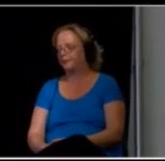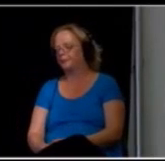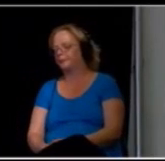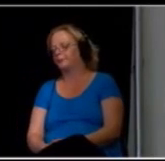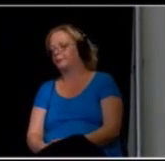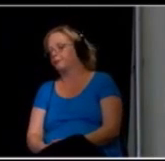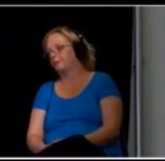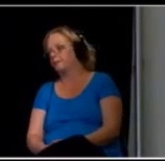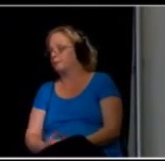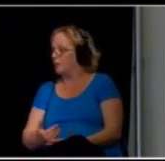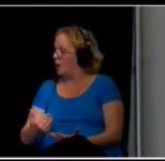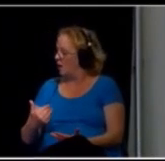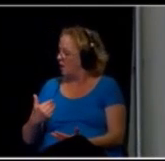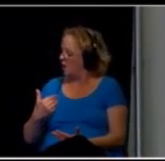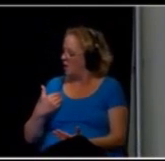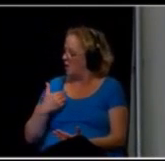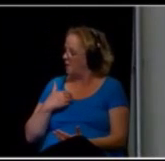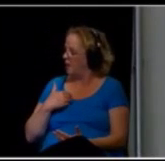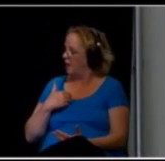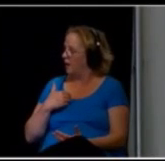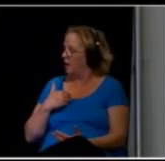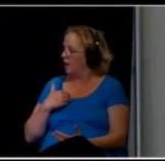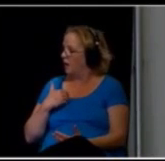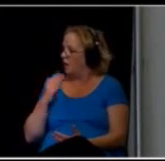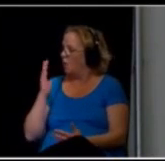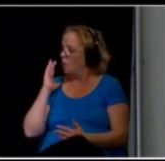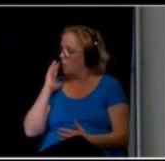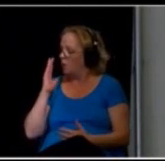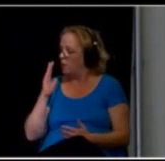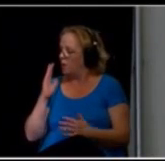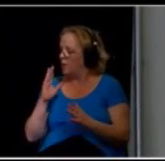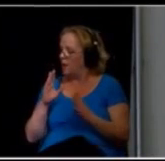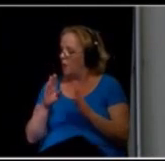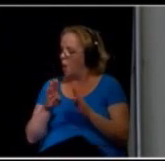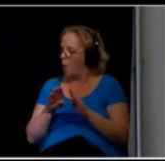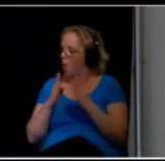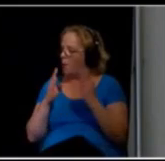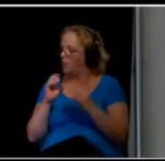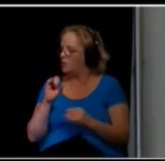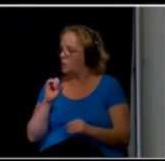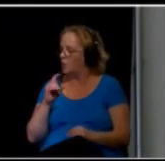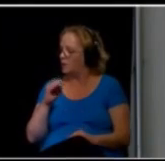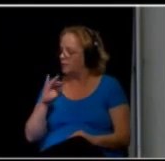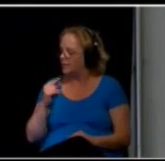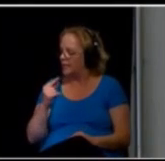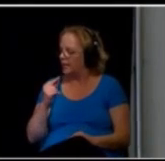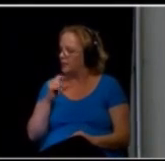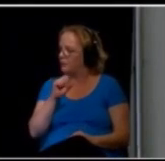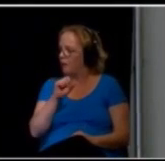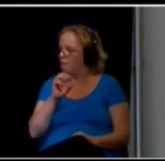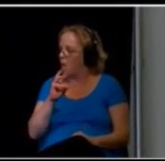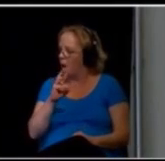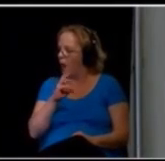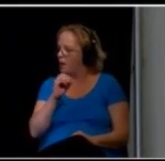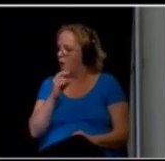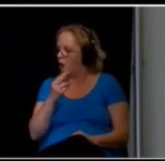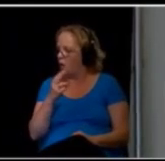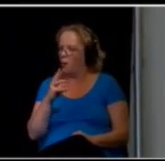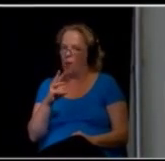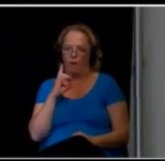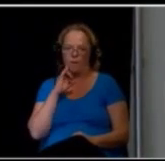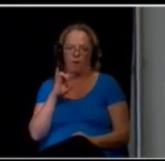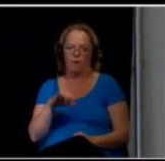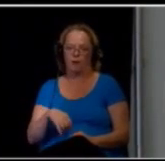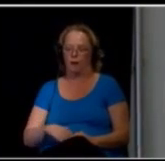Yeah. So, and did you have a? It was just, are you going to be open sourcing the autopilot software and hardware? In general, we